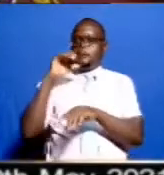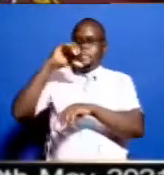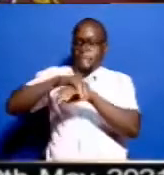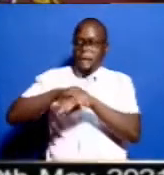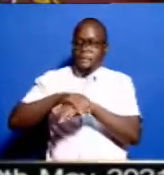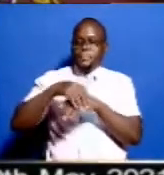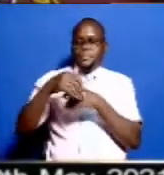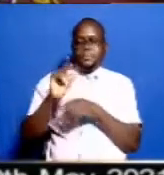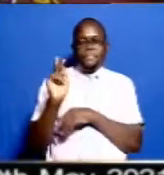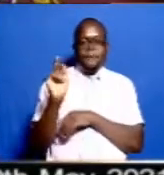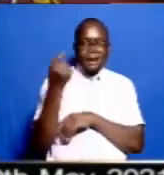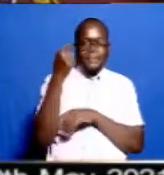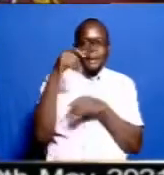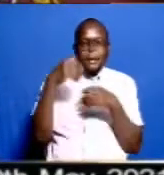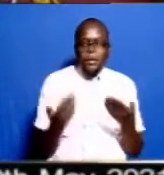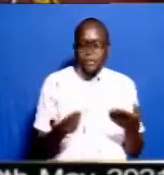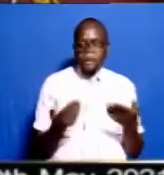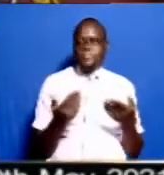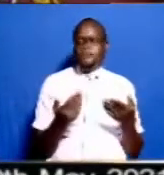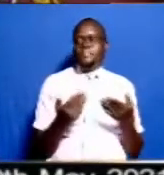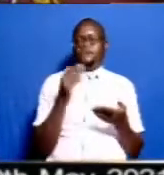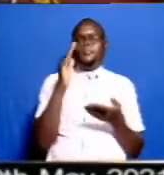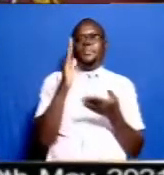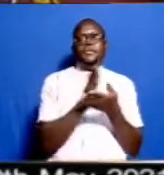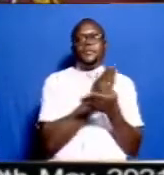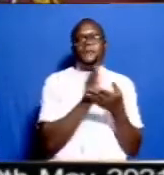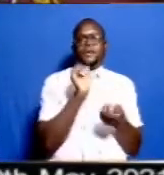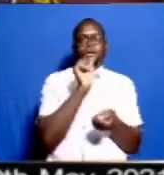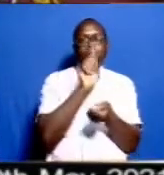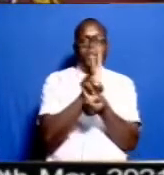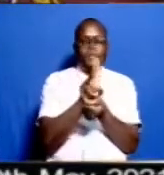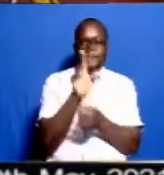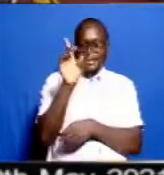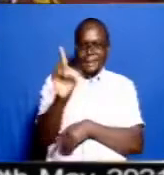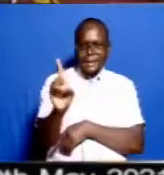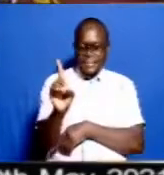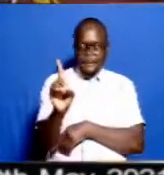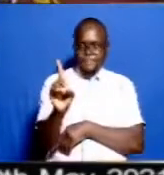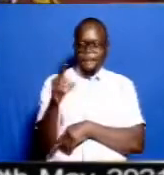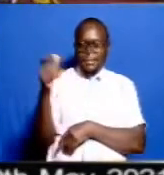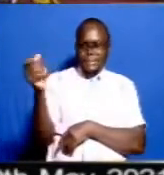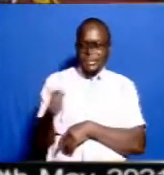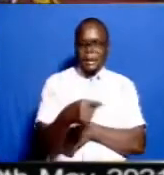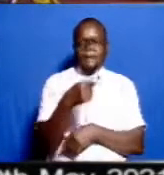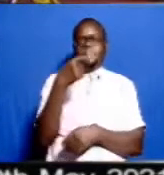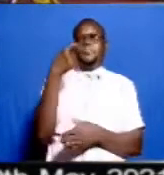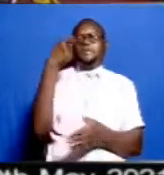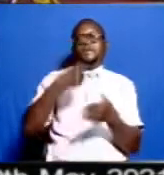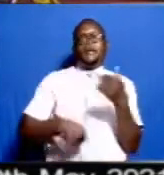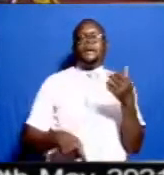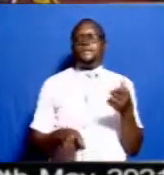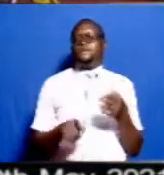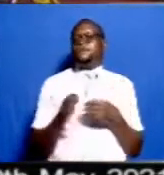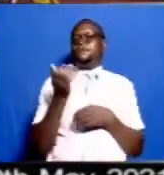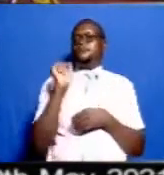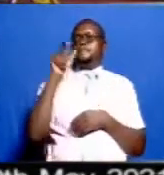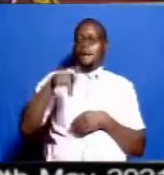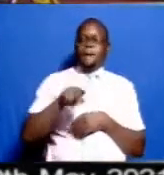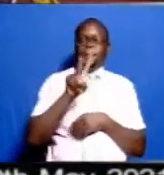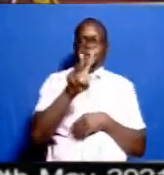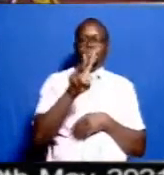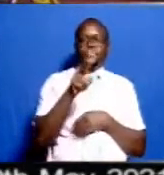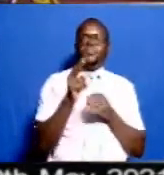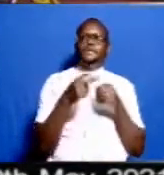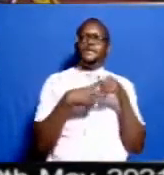derived from or accrued in Kenya from the provisions of Section 12D of the Income Tax Act, Cap 470, which